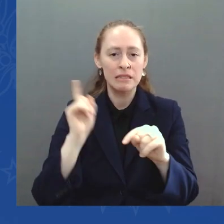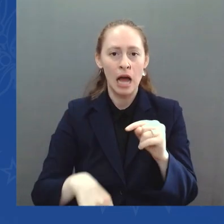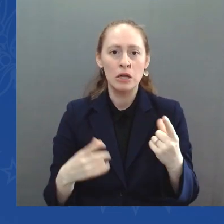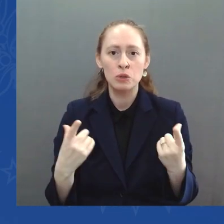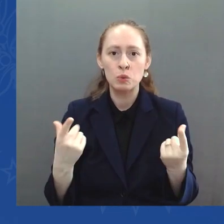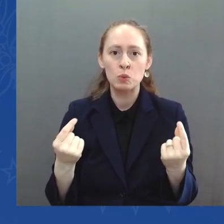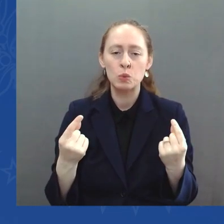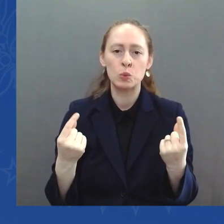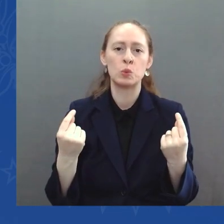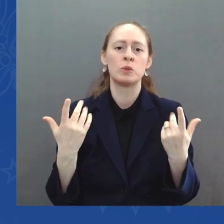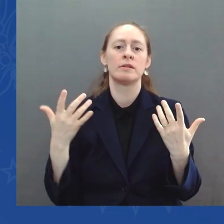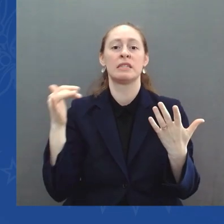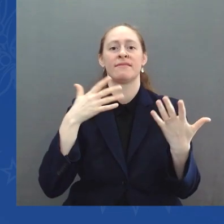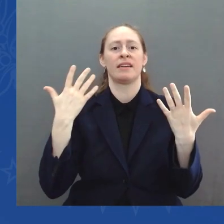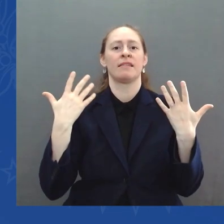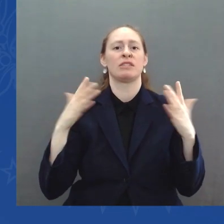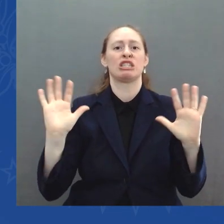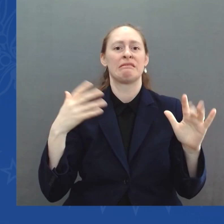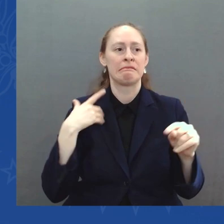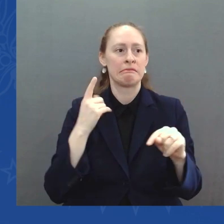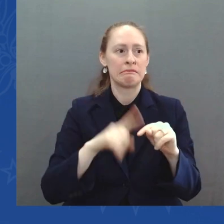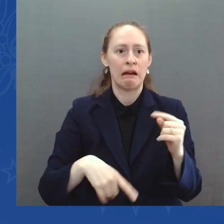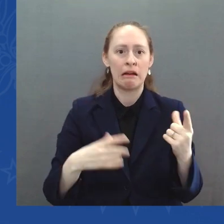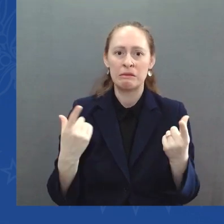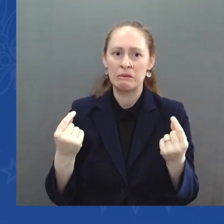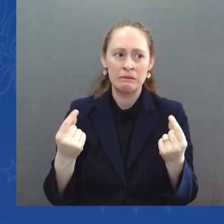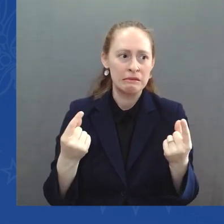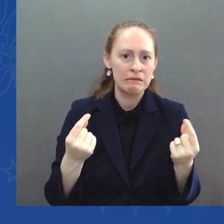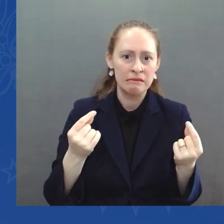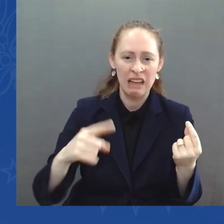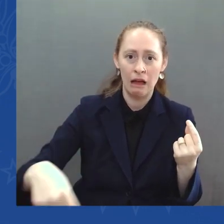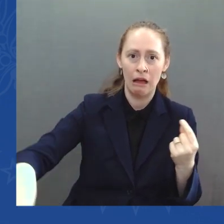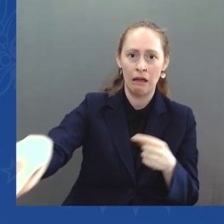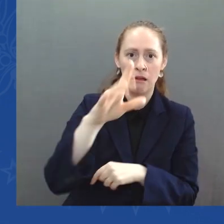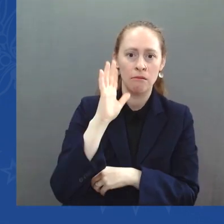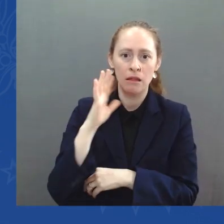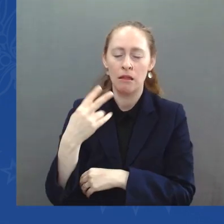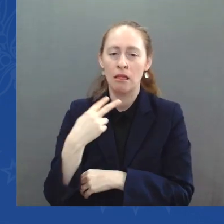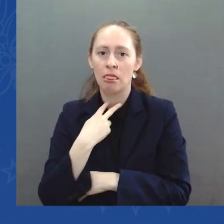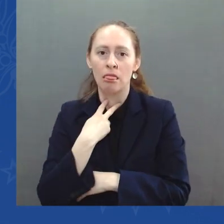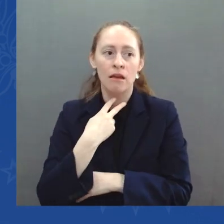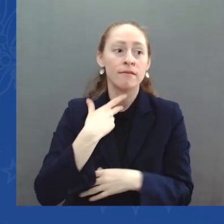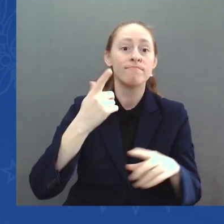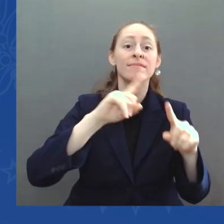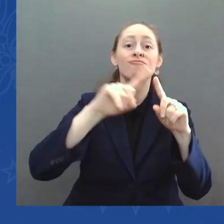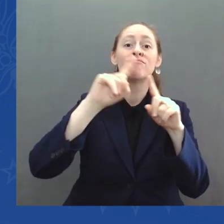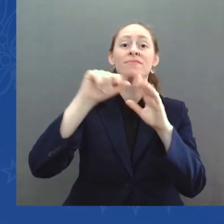to the states. Without more funding, we'll start to run out of them by the end of May.